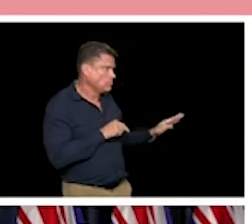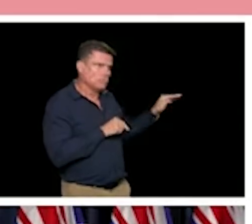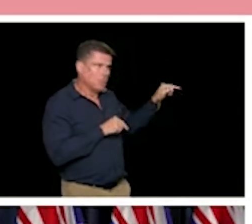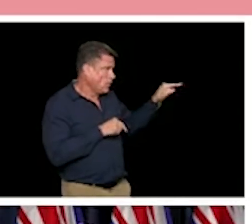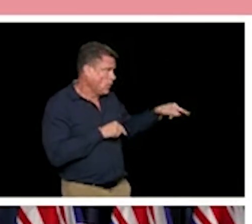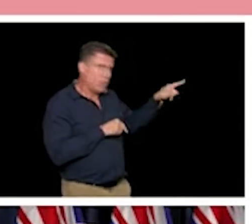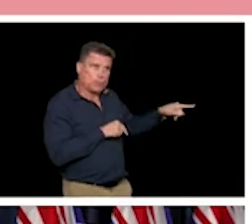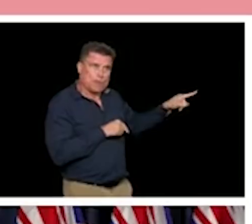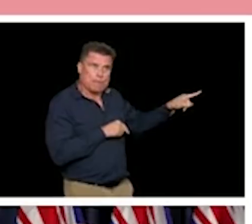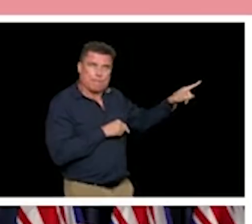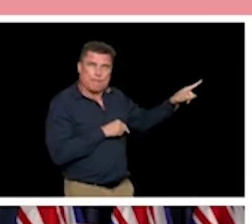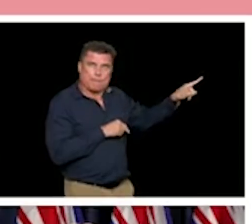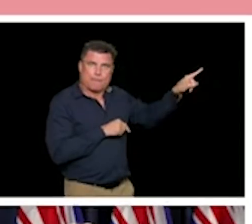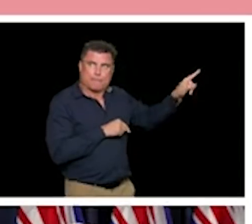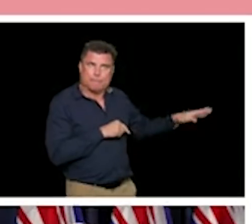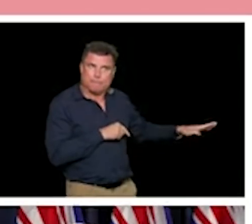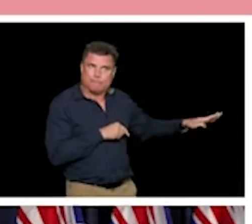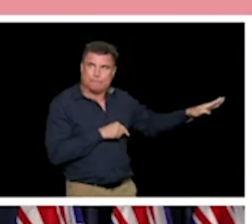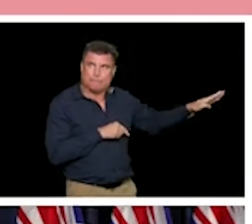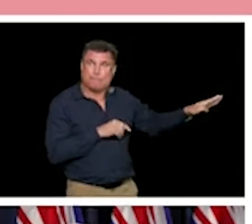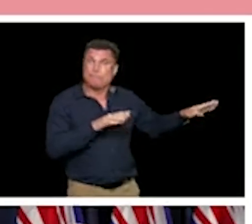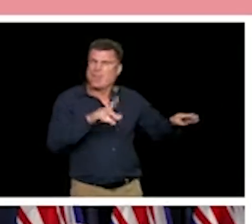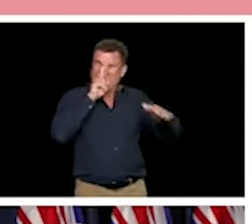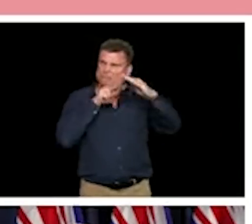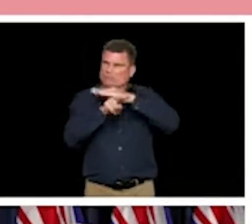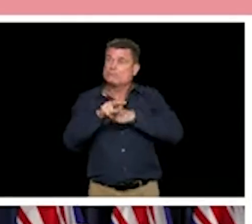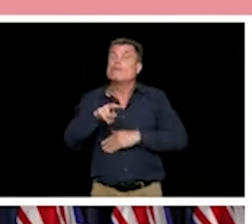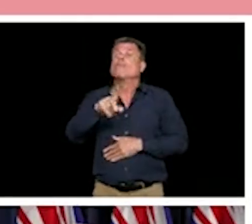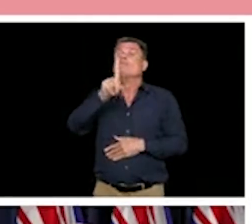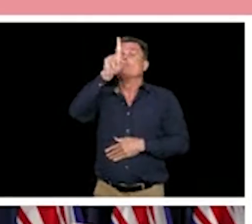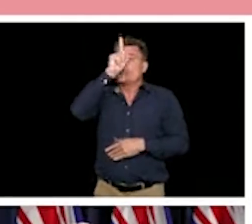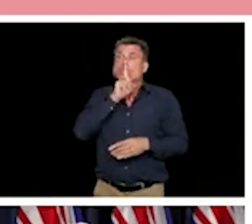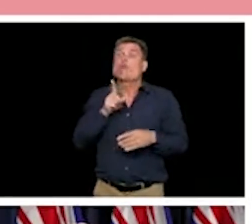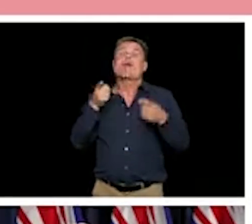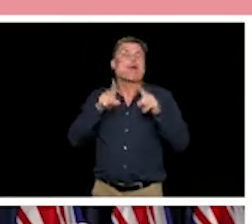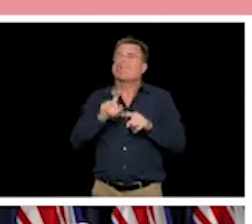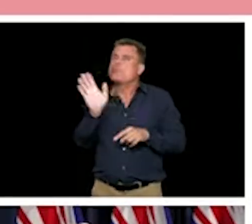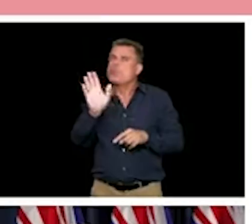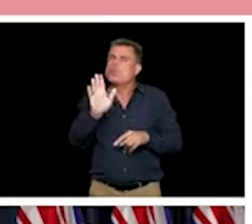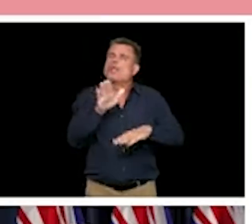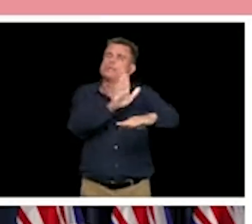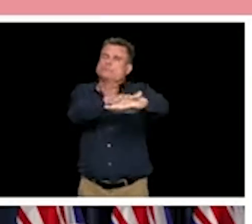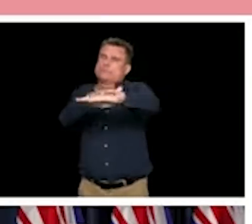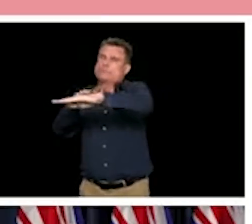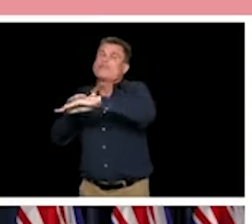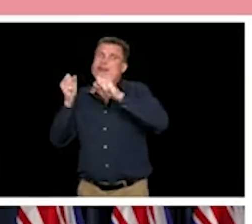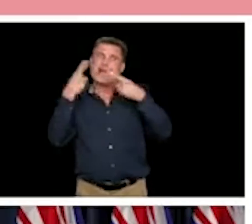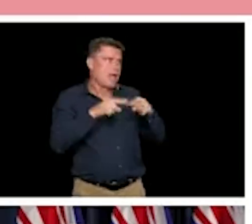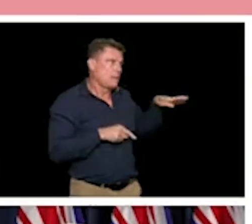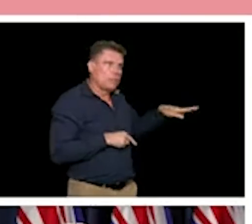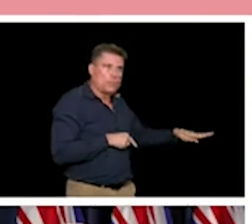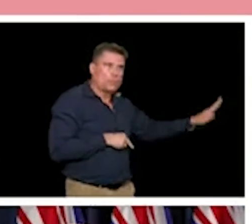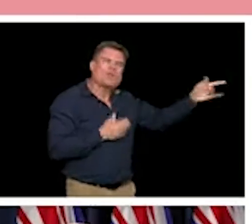is concerning, but it's not a predictive model. It doesn't tell us what's going to happen. It tells us what can happen. And